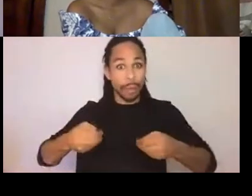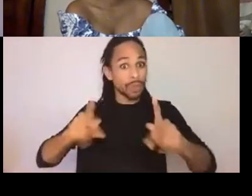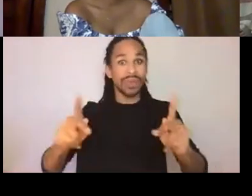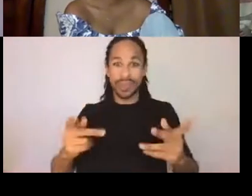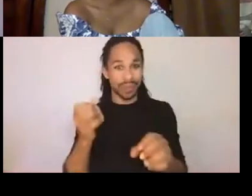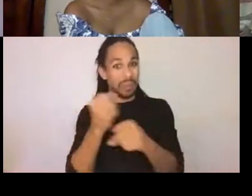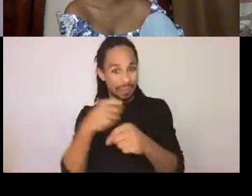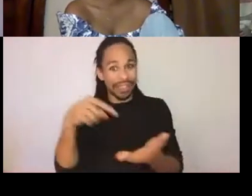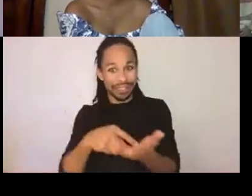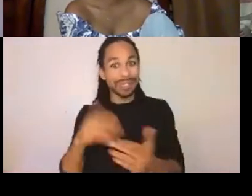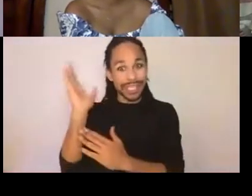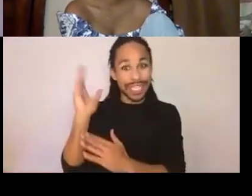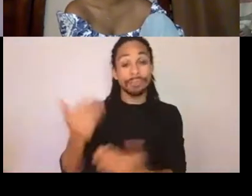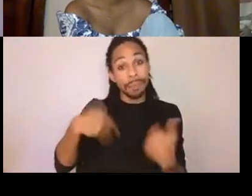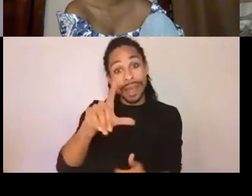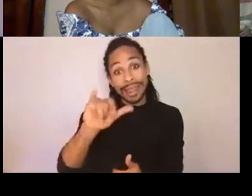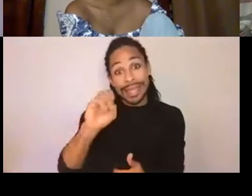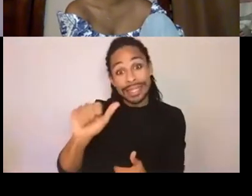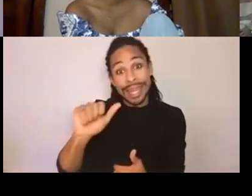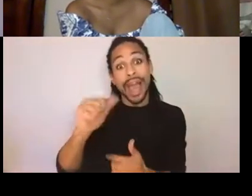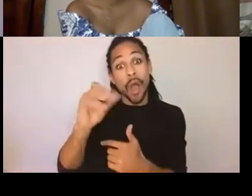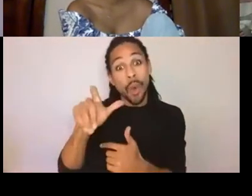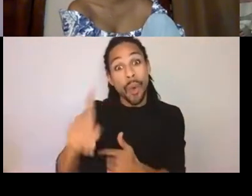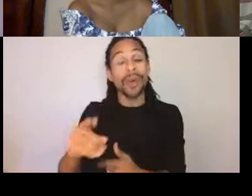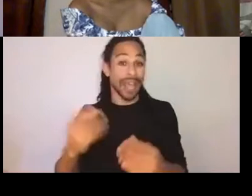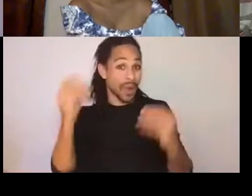executive director, and a quick accessibility check.